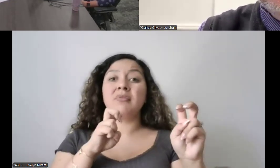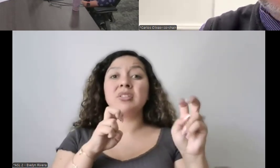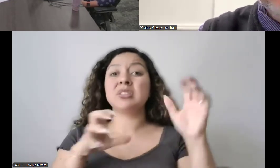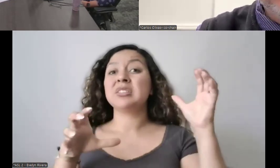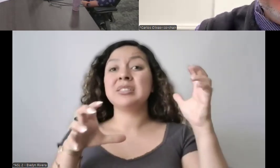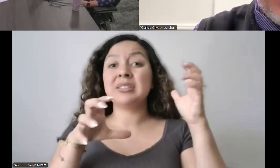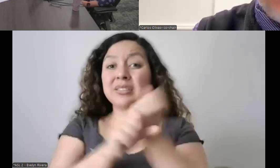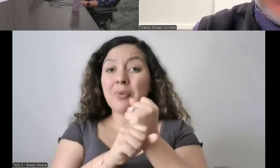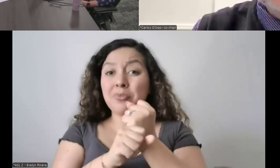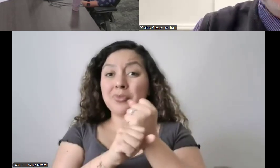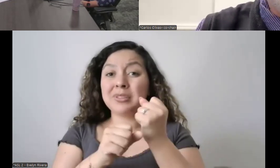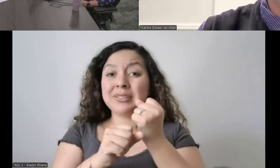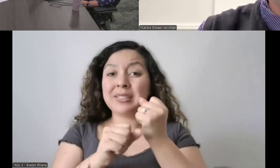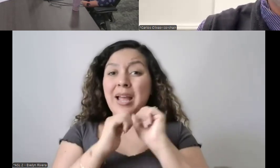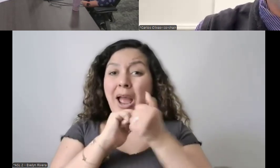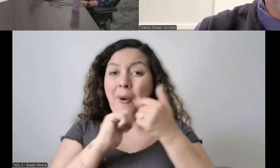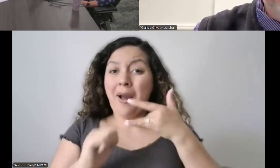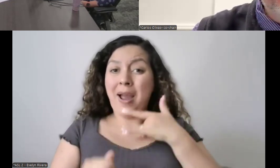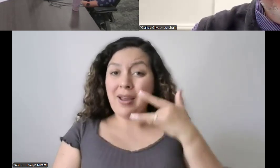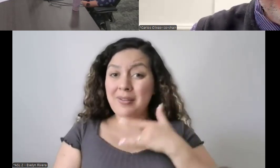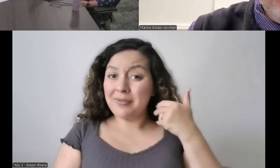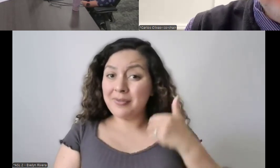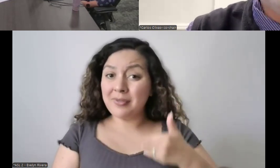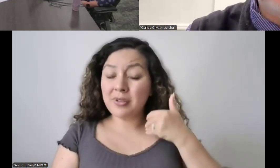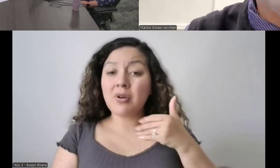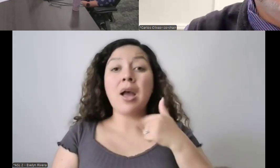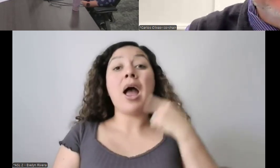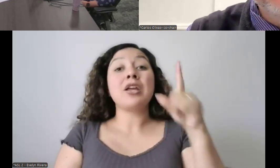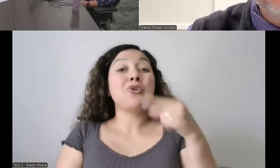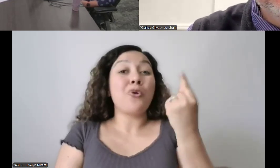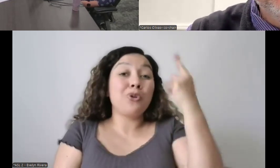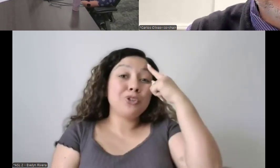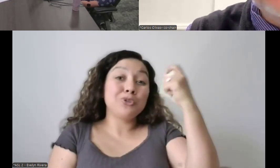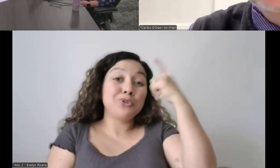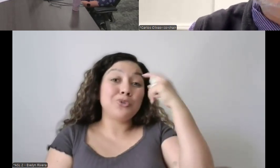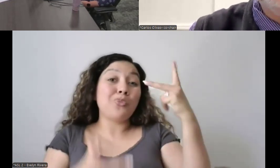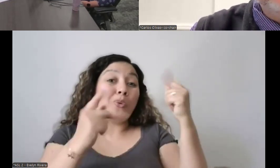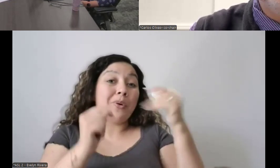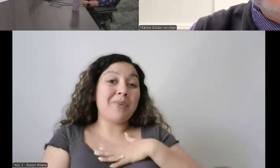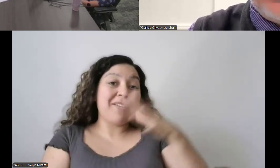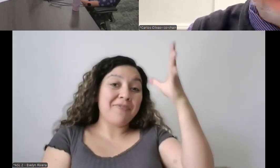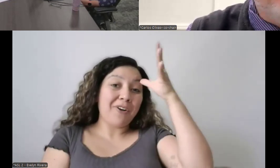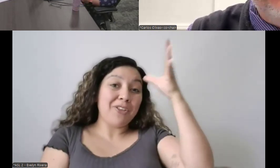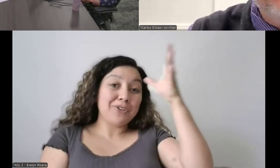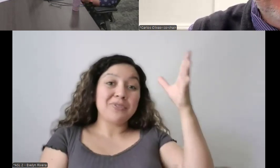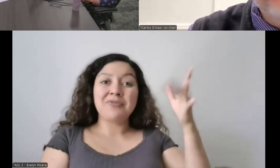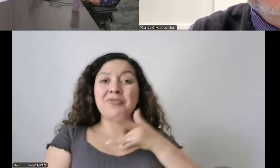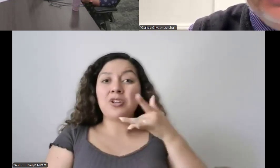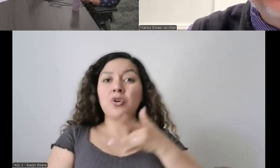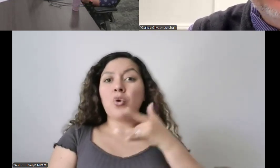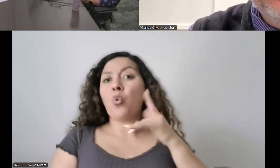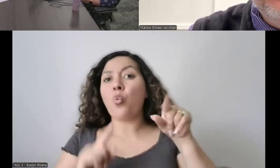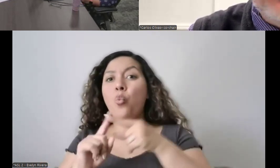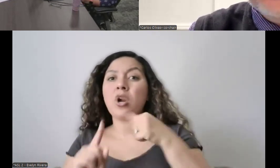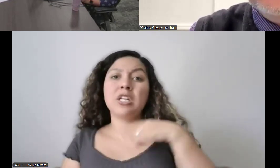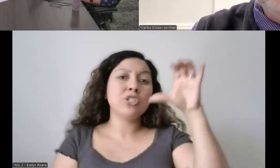feel, and I can only assume what my dad's feeling when he's searching around the house for